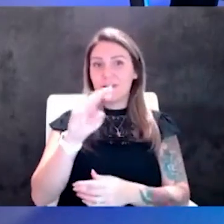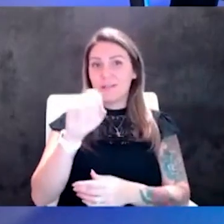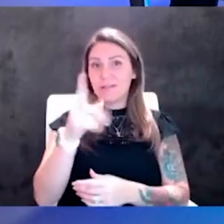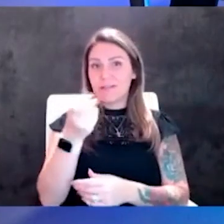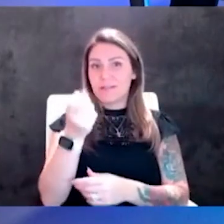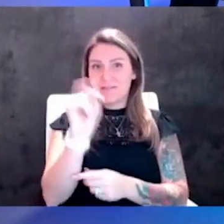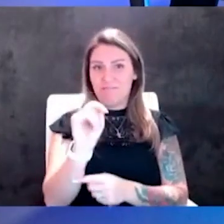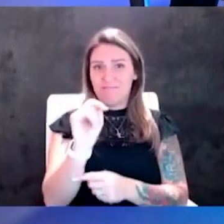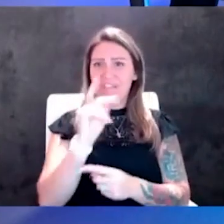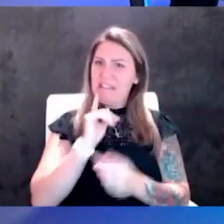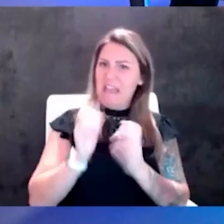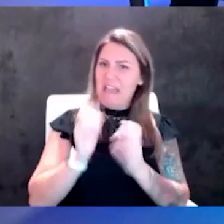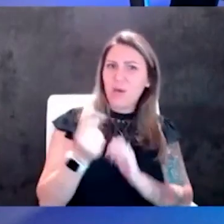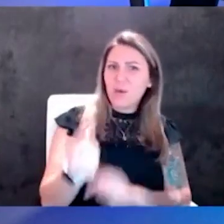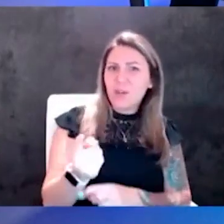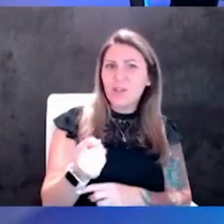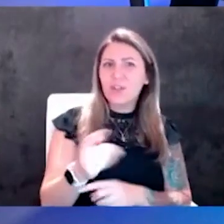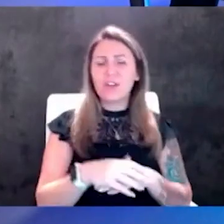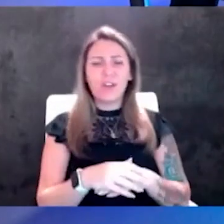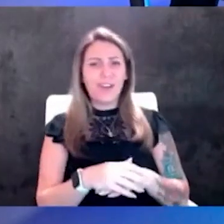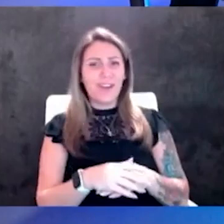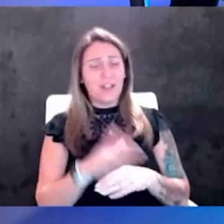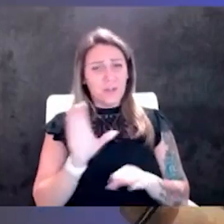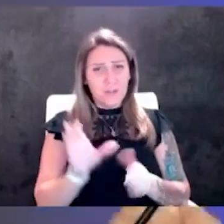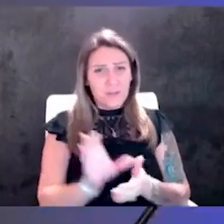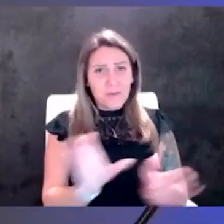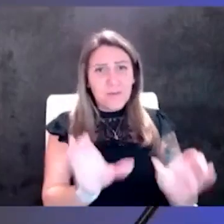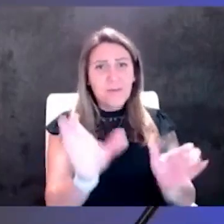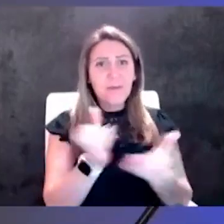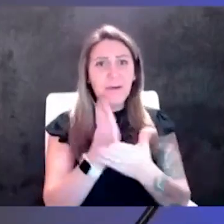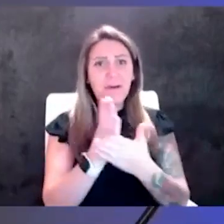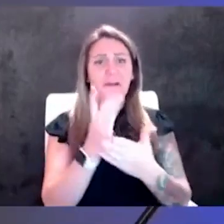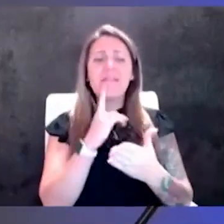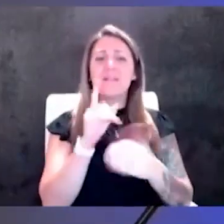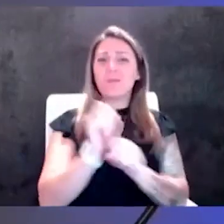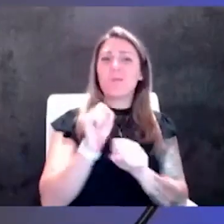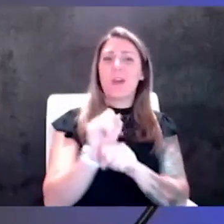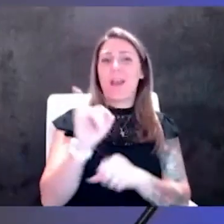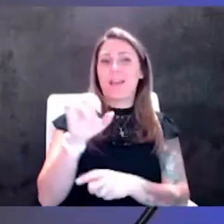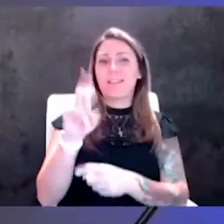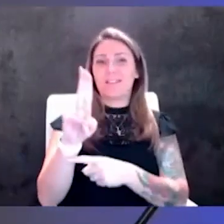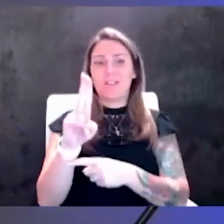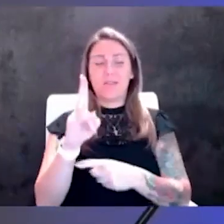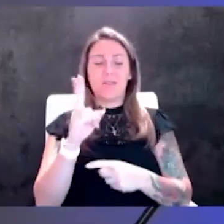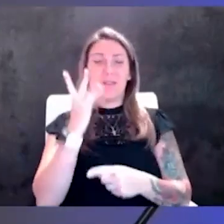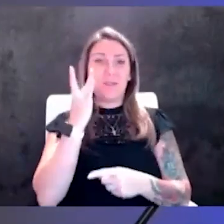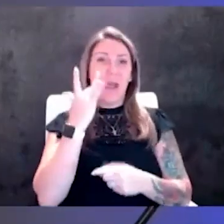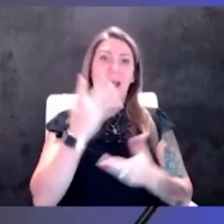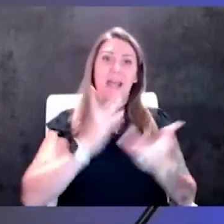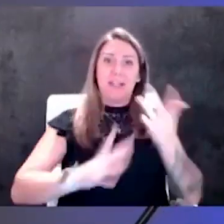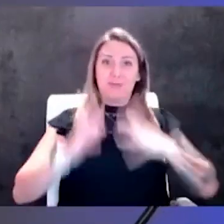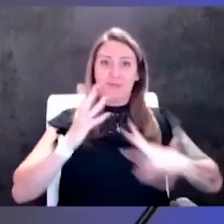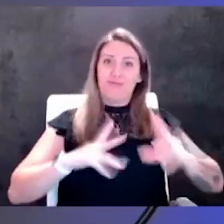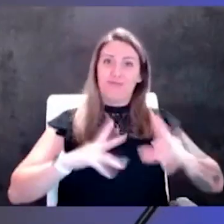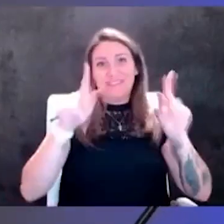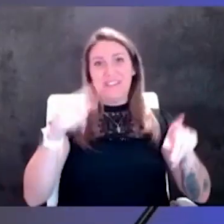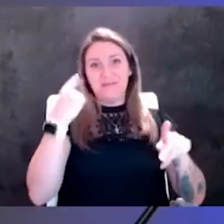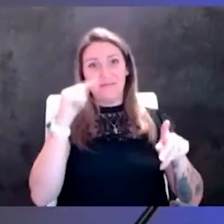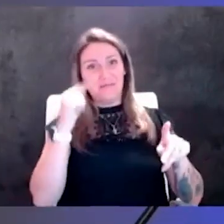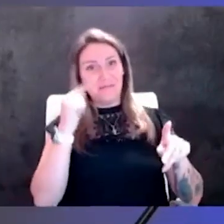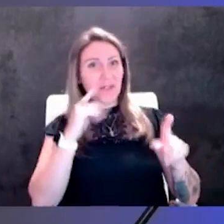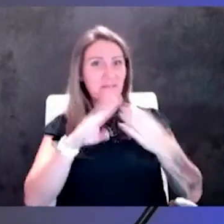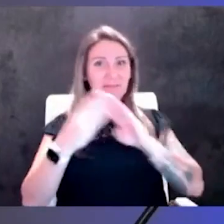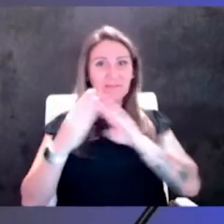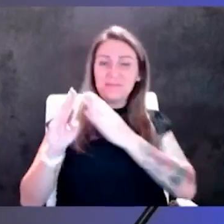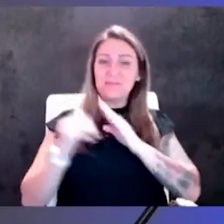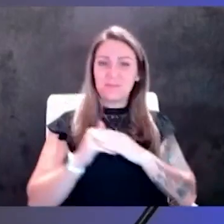doing okay. I'm Yeah. working in the ICU this week, which is why I'm all dressed up for our audience here Well, today. actually, this is a pretty good look for you. I think it's when